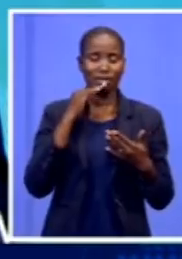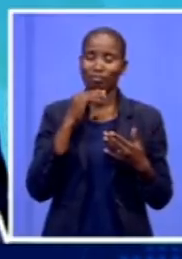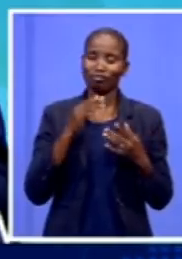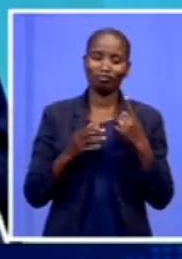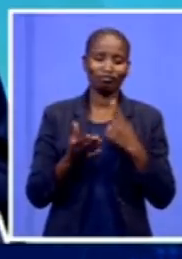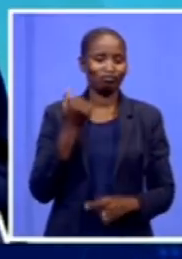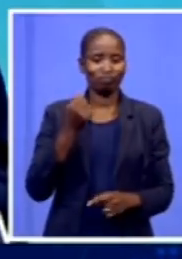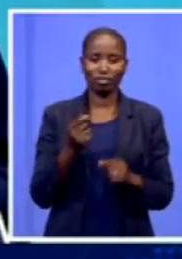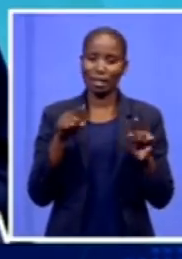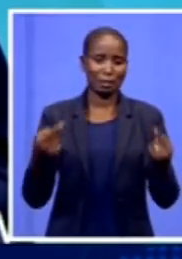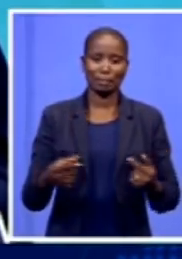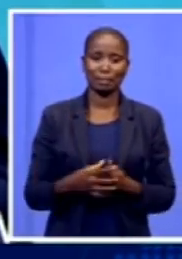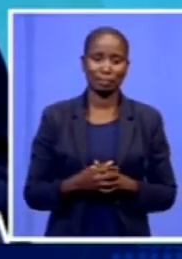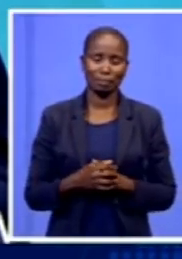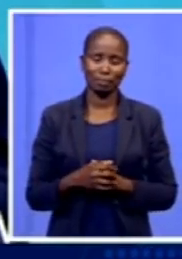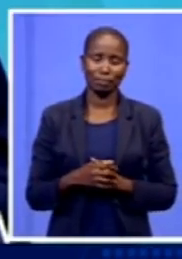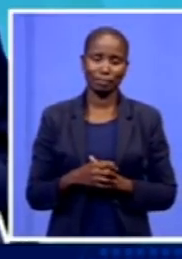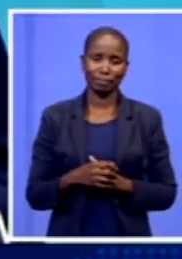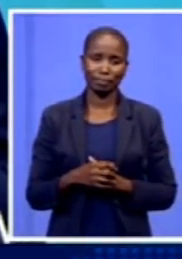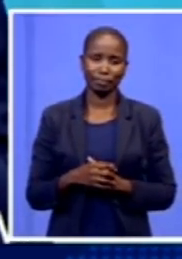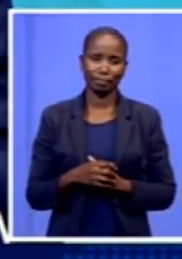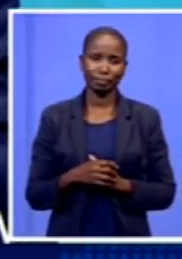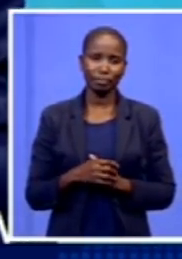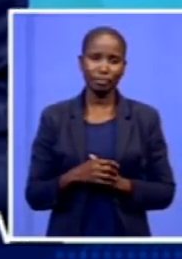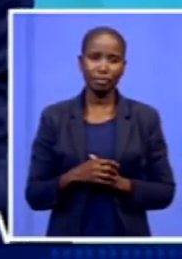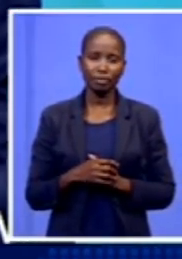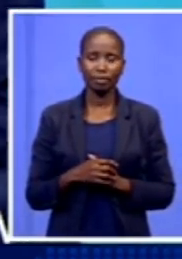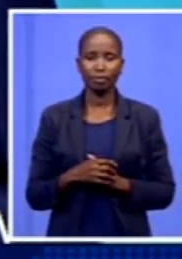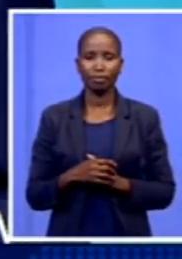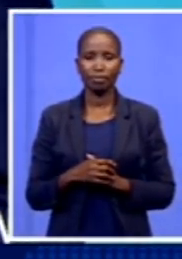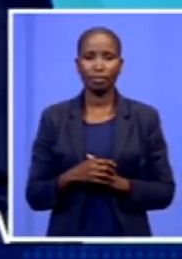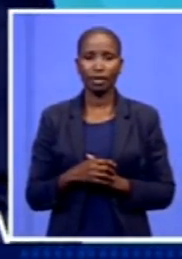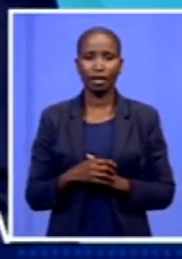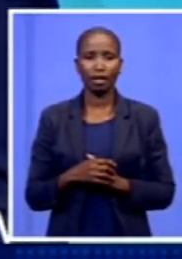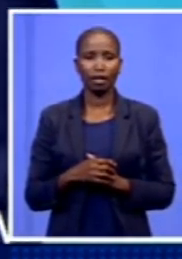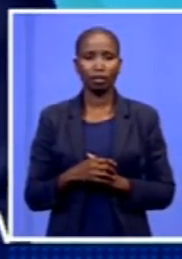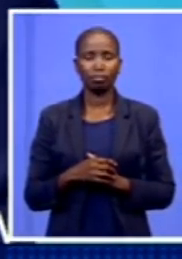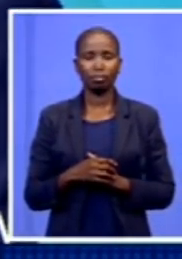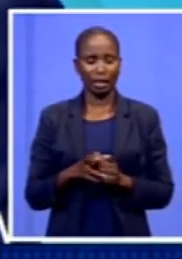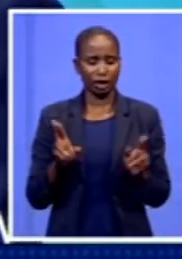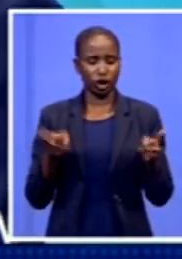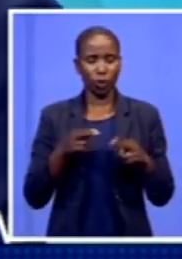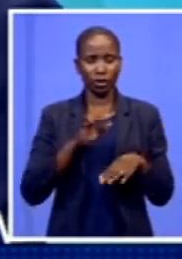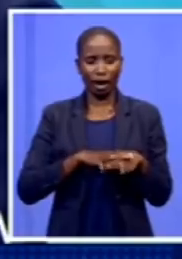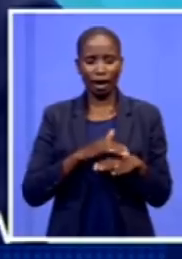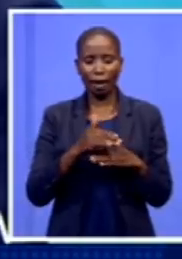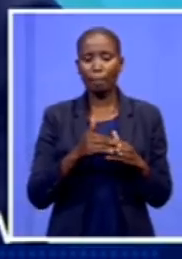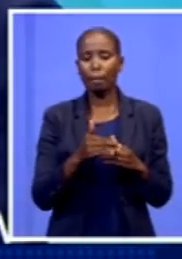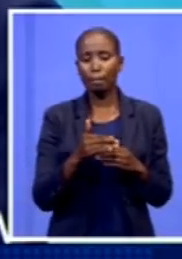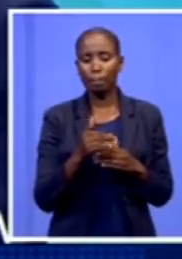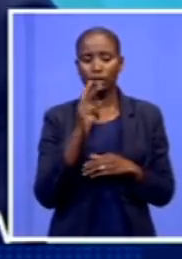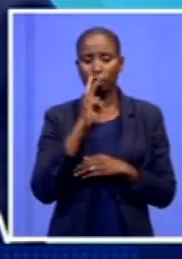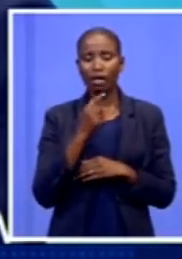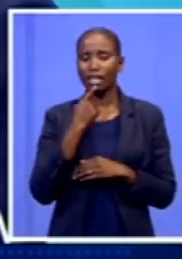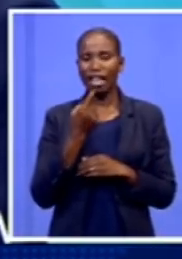Now, looking at the short term, it's not intellectual property which is preventing production, it's technology